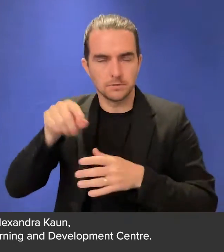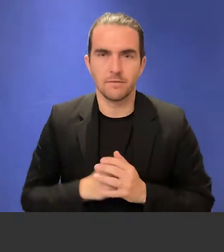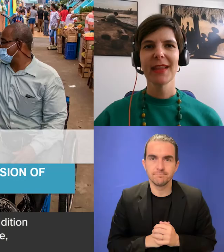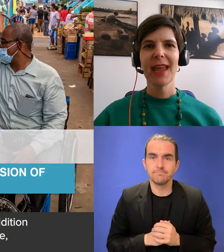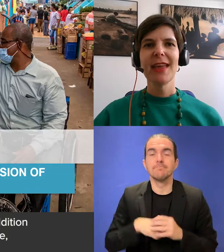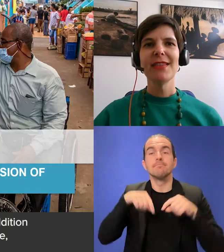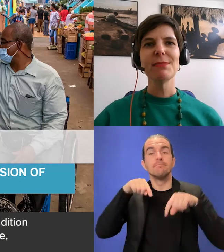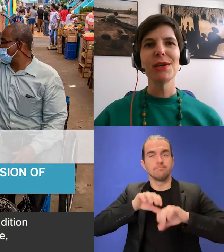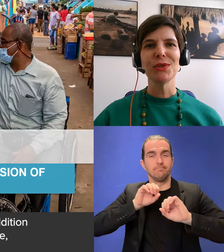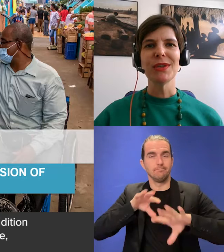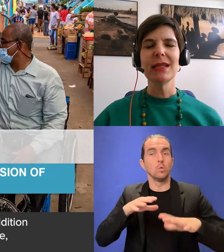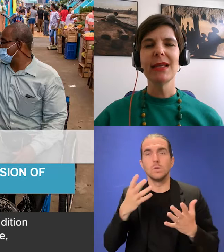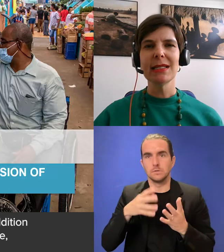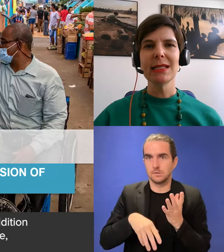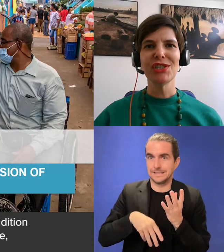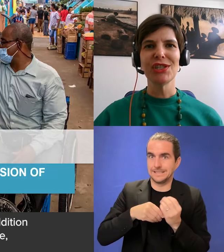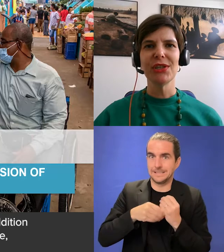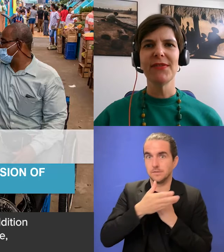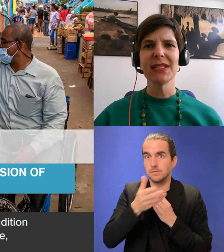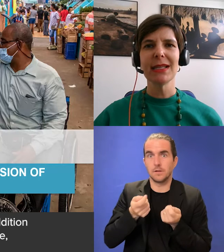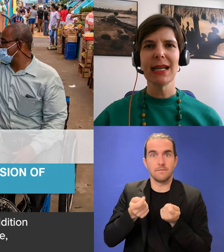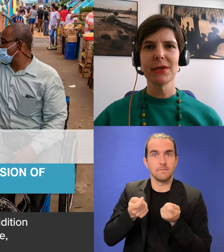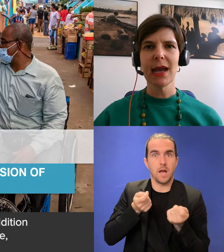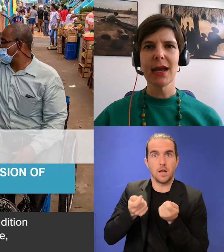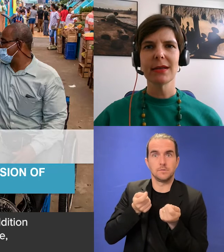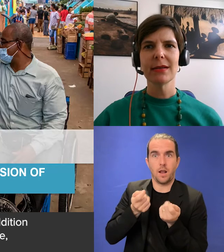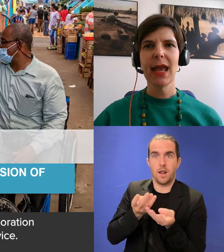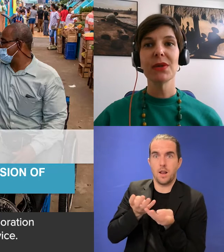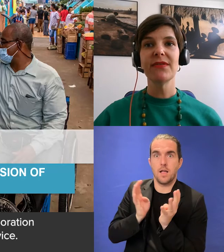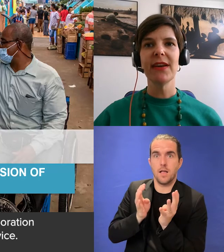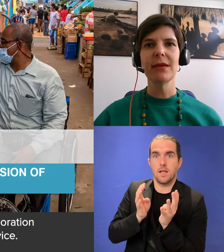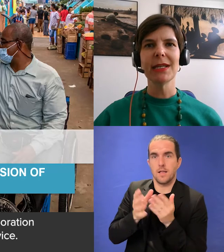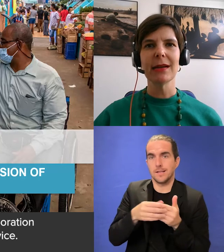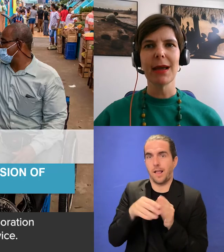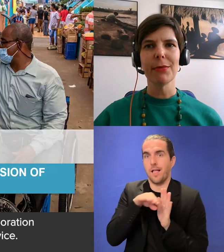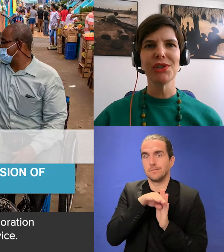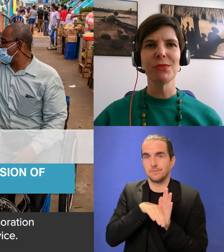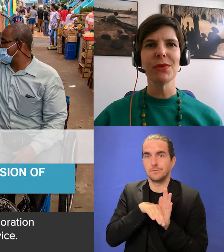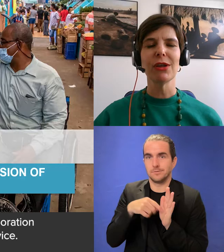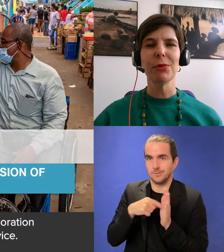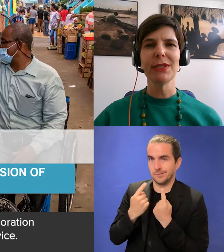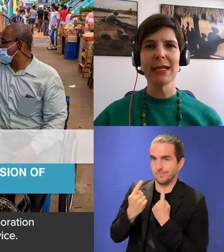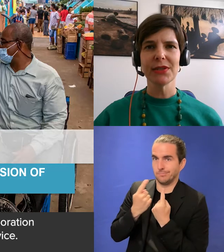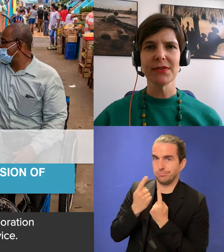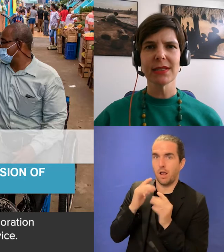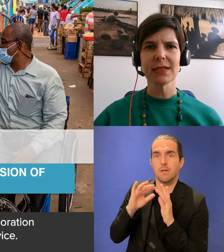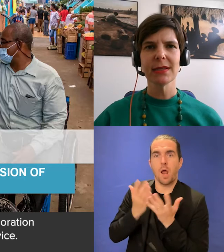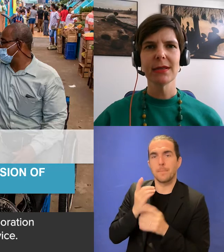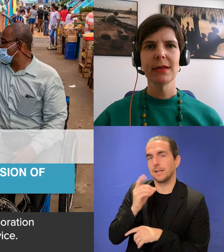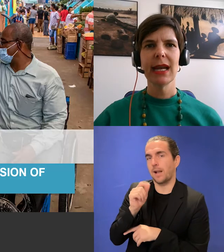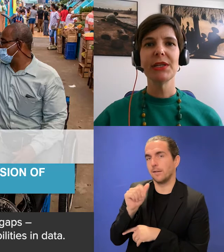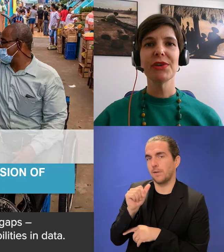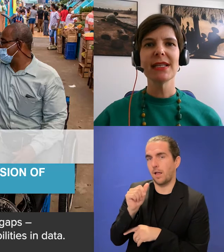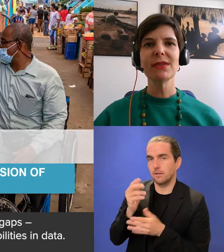Center. This module is the latest addition to the Facilitator's Guide and was developed in collaboration with the Global Data